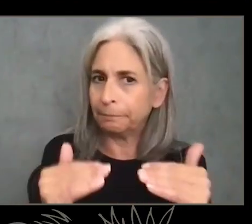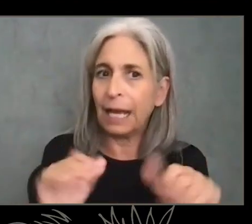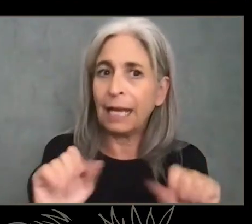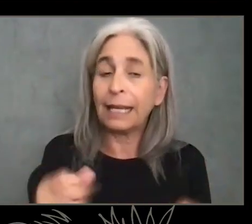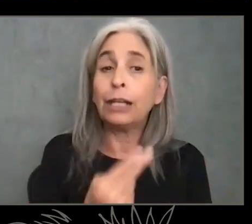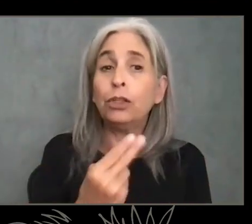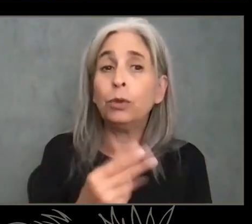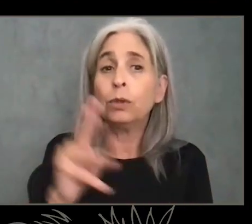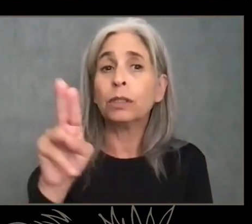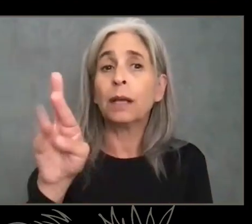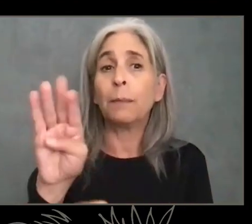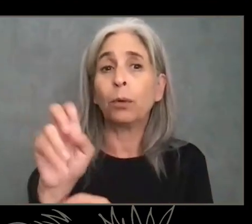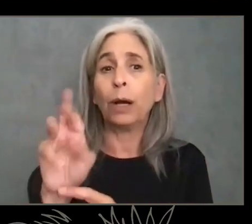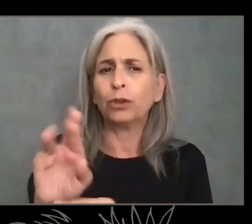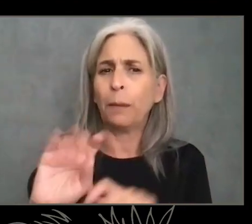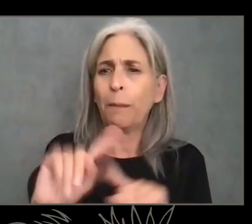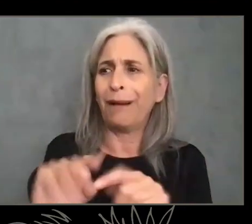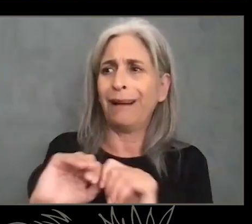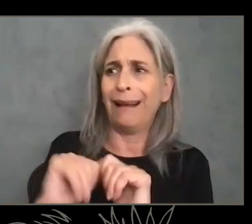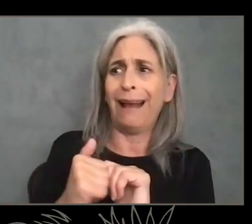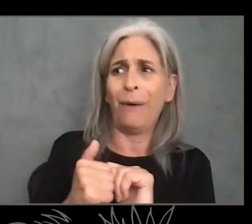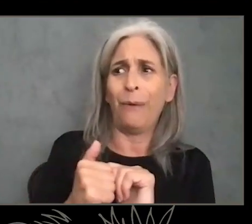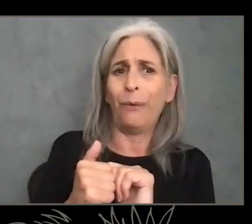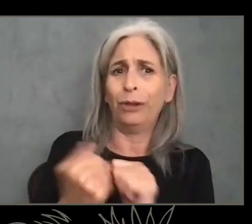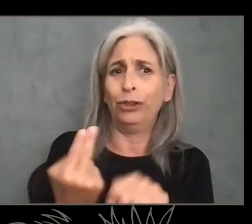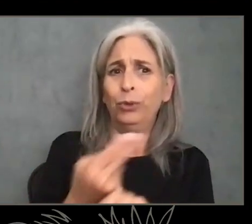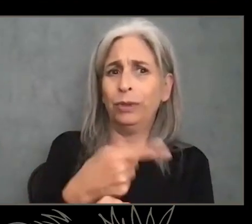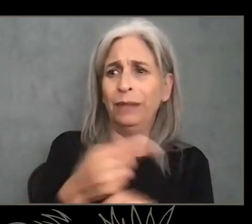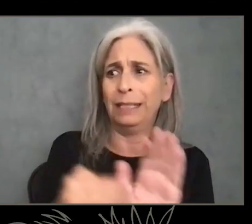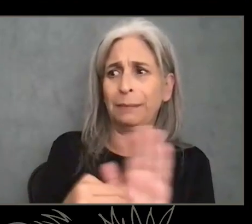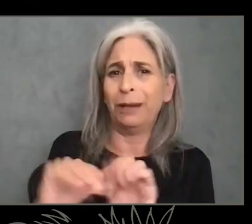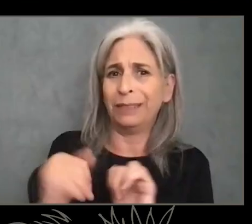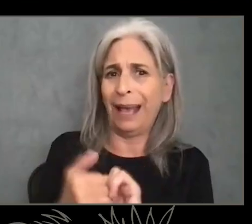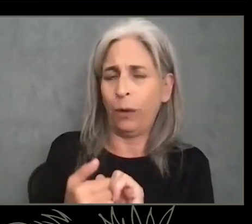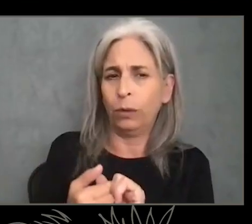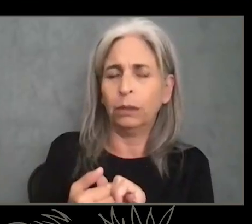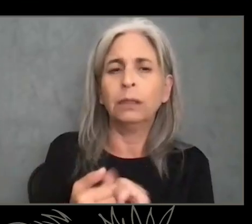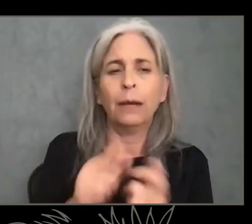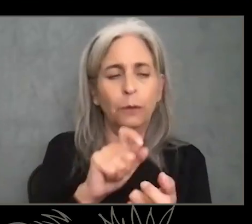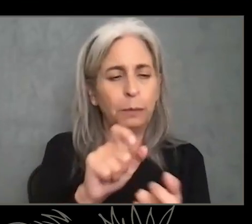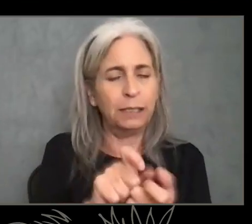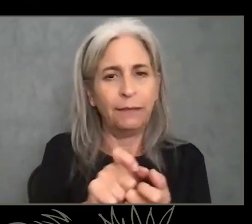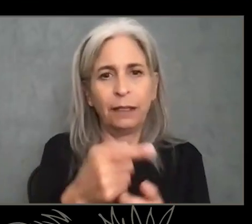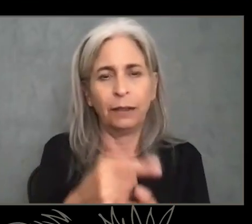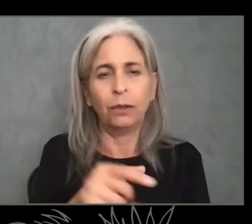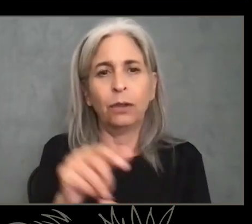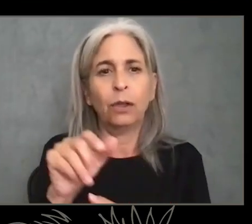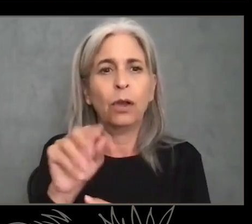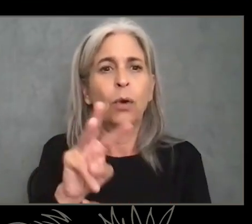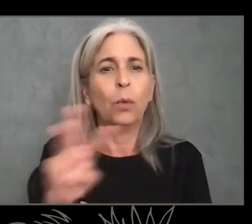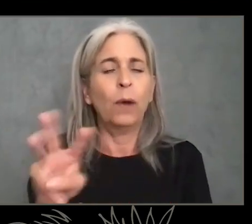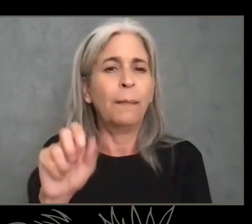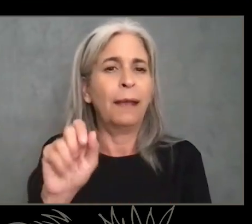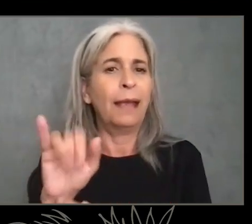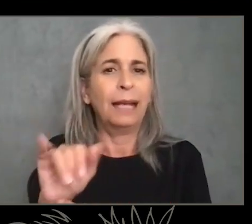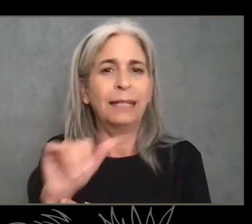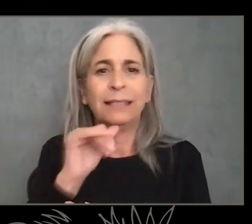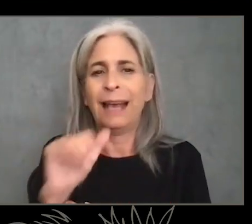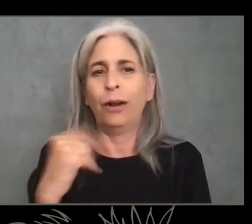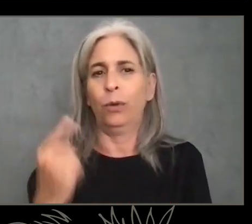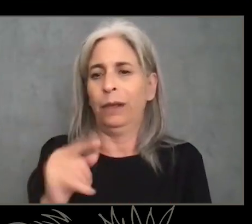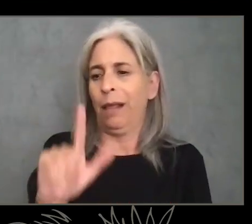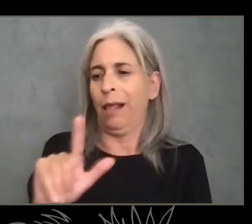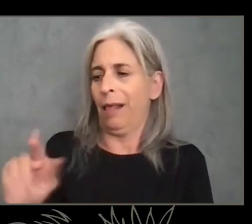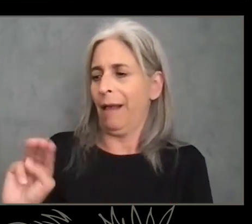can use the browser, but how? How can I use these models? And I want to be very specific that it's WebAI because it's not just LLMs,